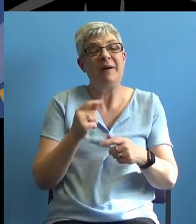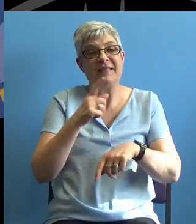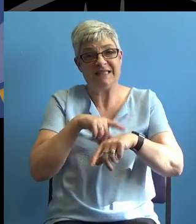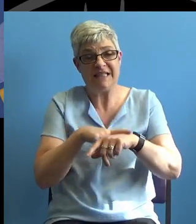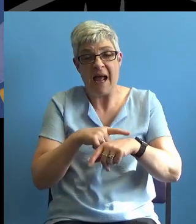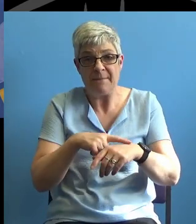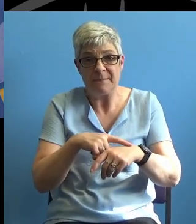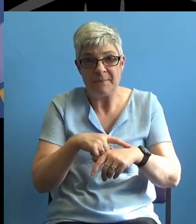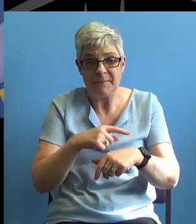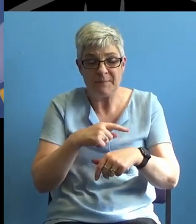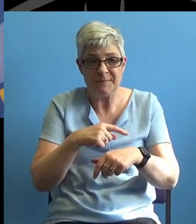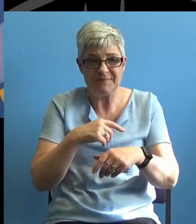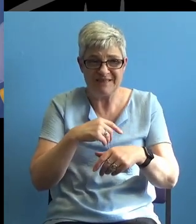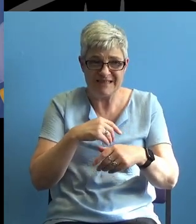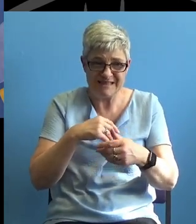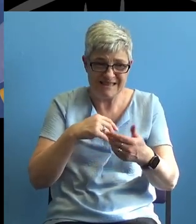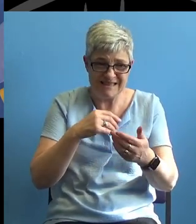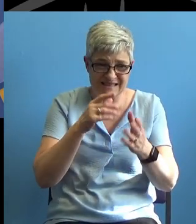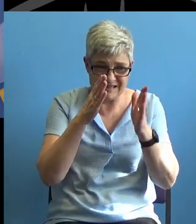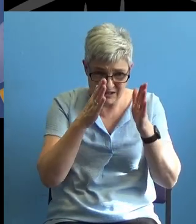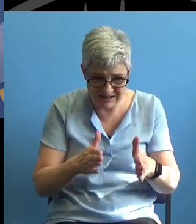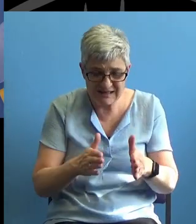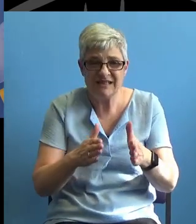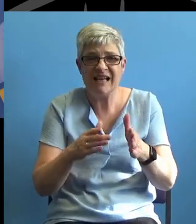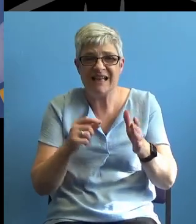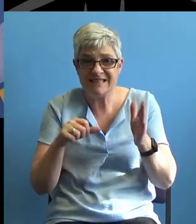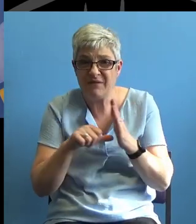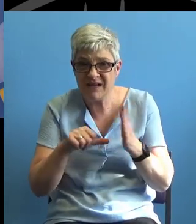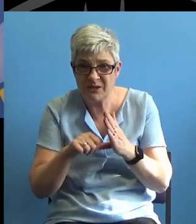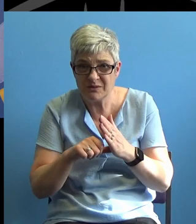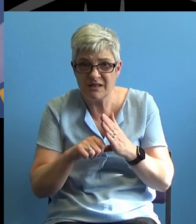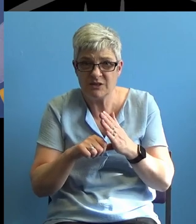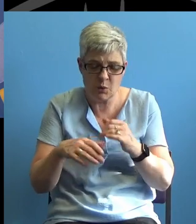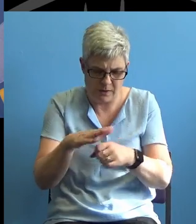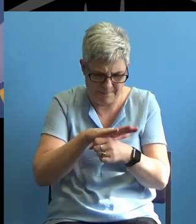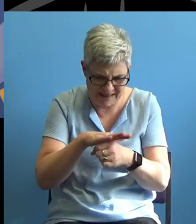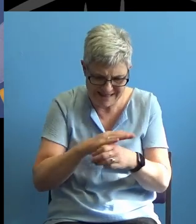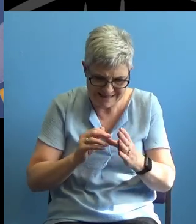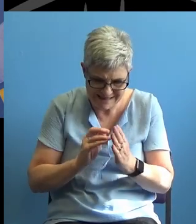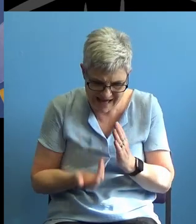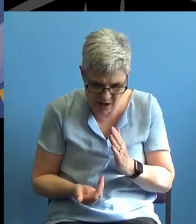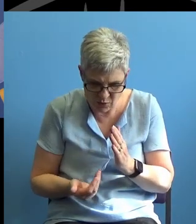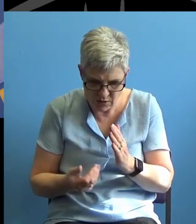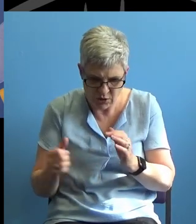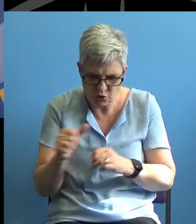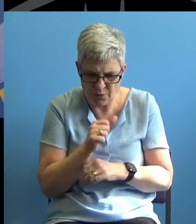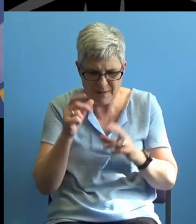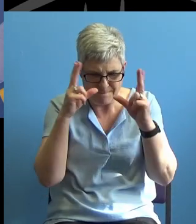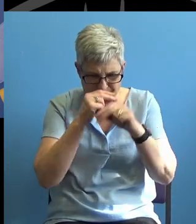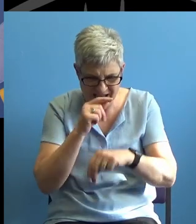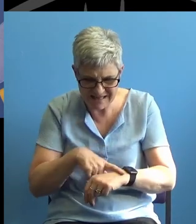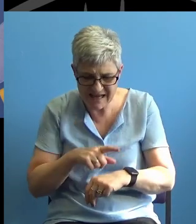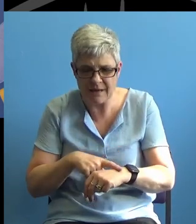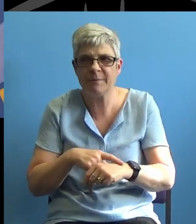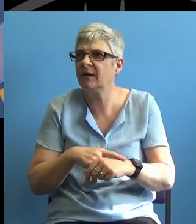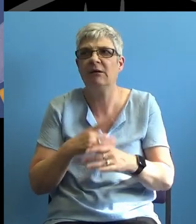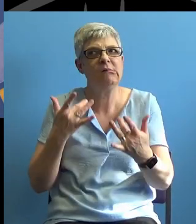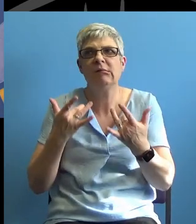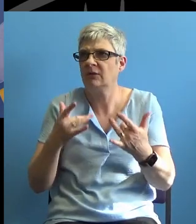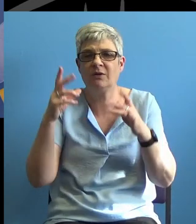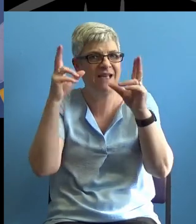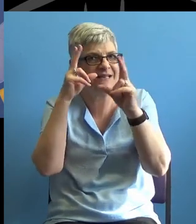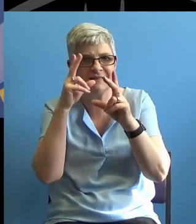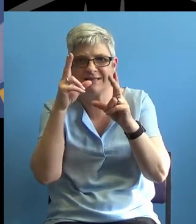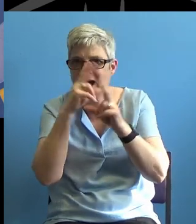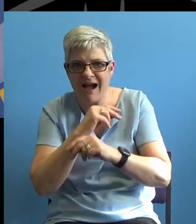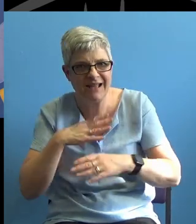zone thing becomes quite difficult. And the place that you are now, it should be bedtime, but hey, you're not tired yet. Or